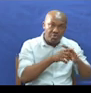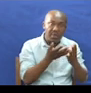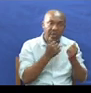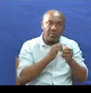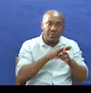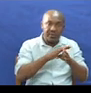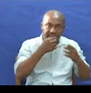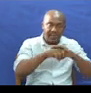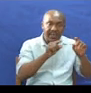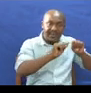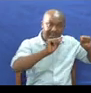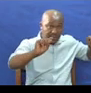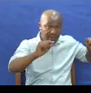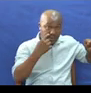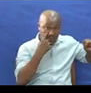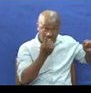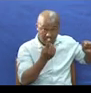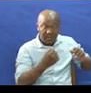sentences?